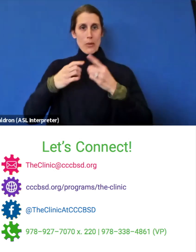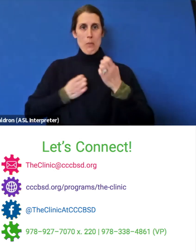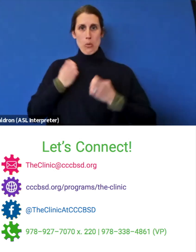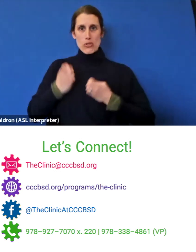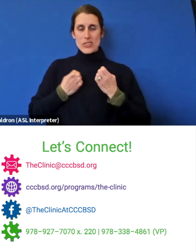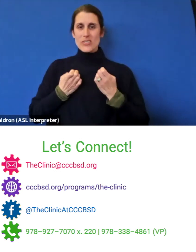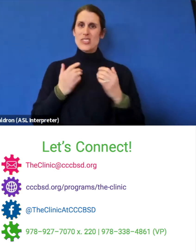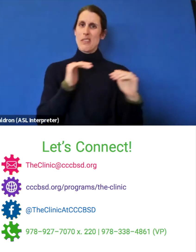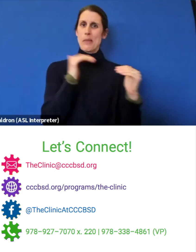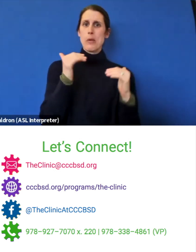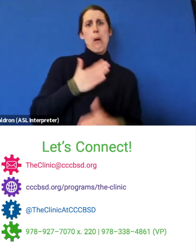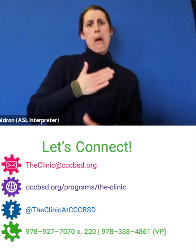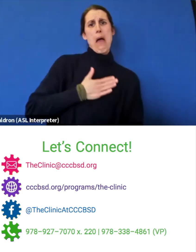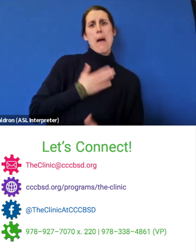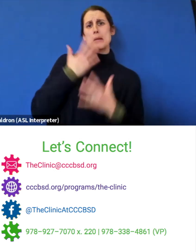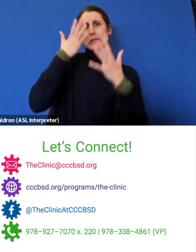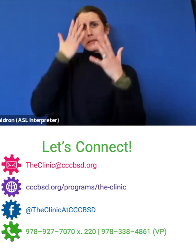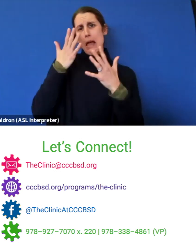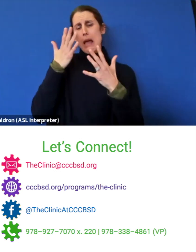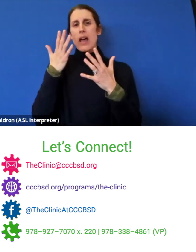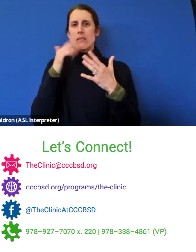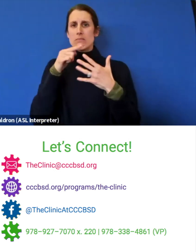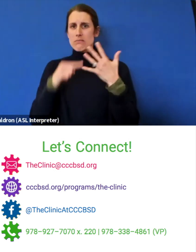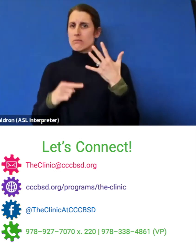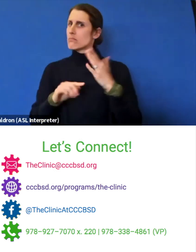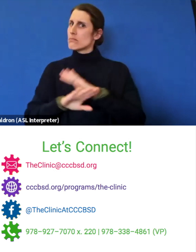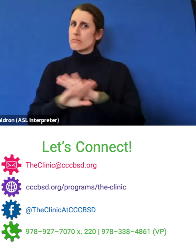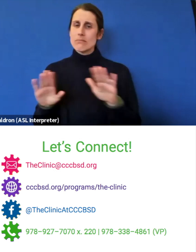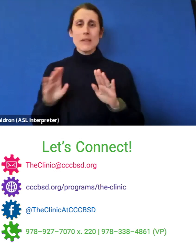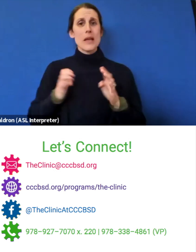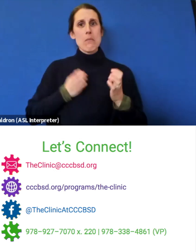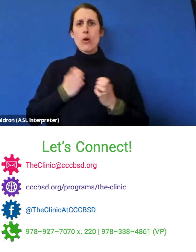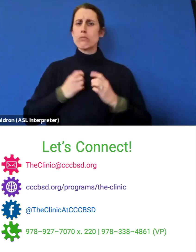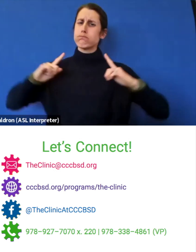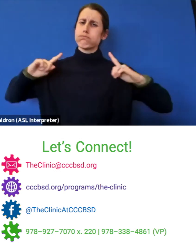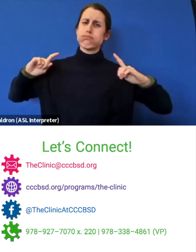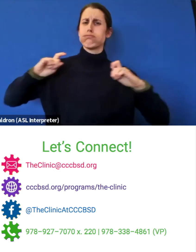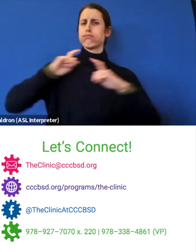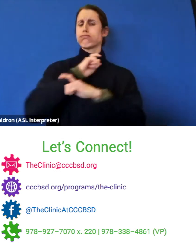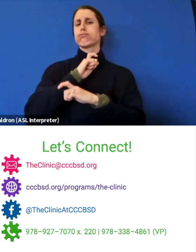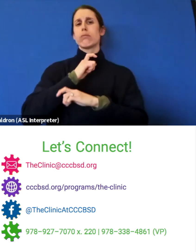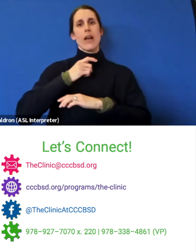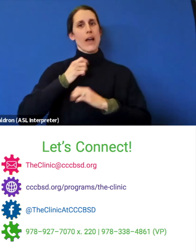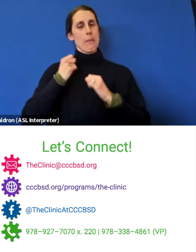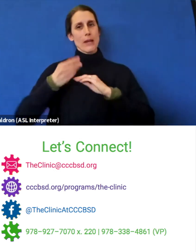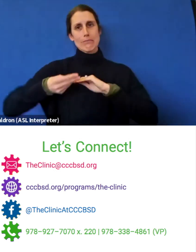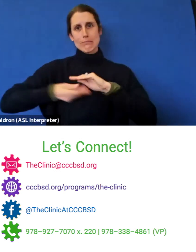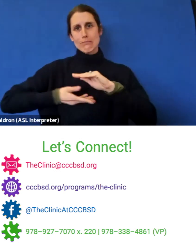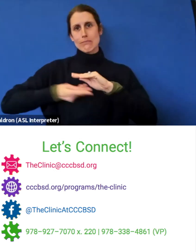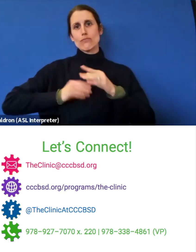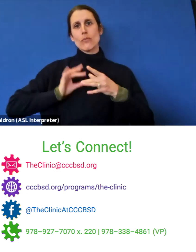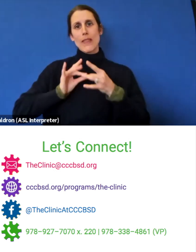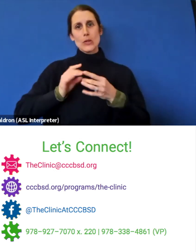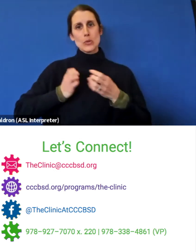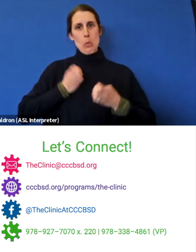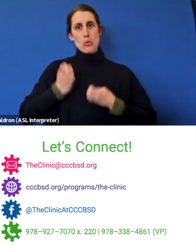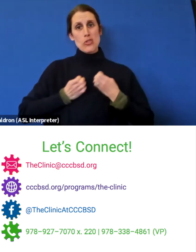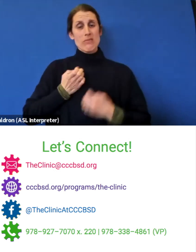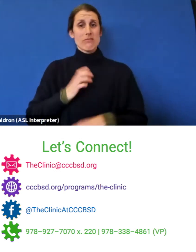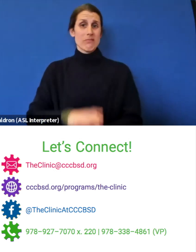And not going much beyond that. But there's a lot more to emotions and to nuance than that. Yeah. So those are some things you could work on as